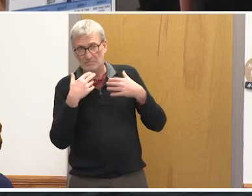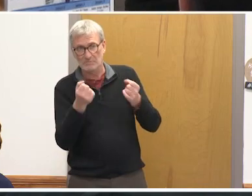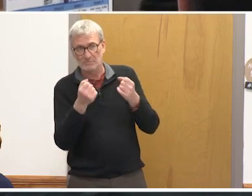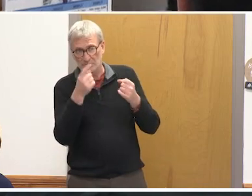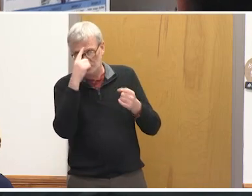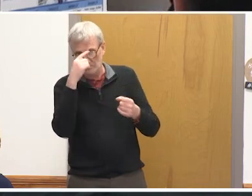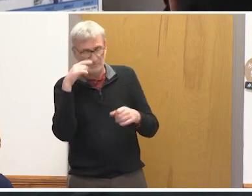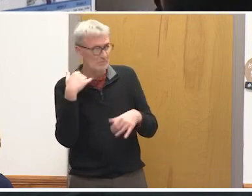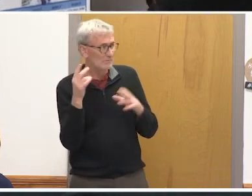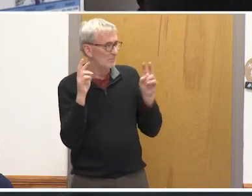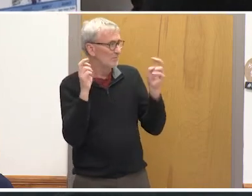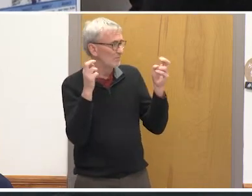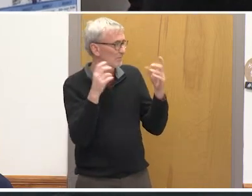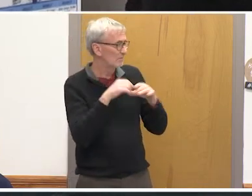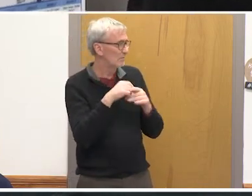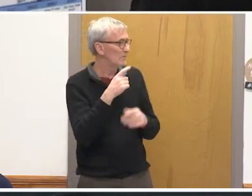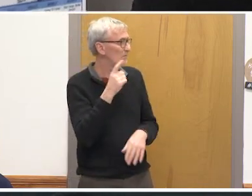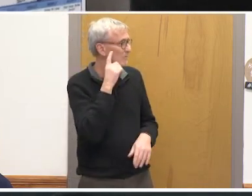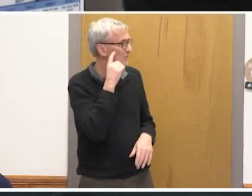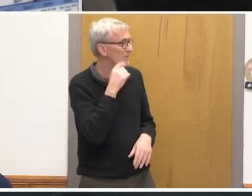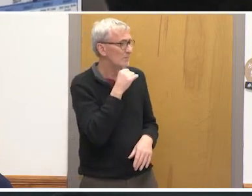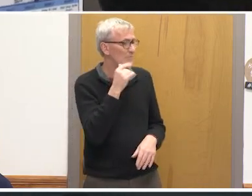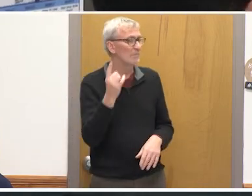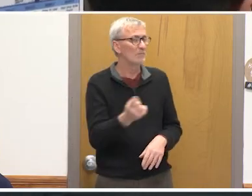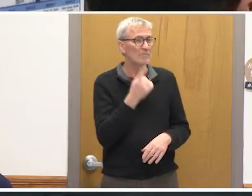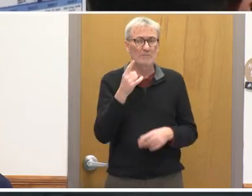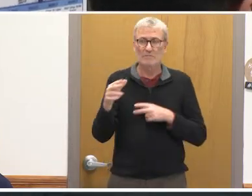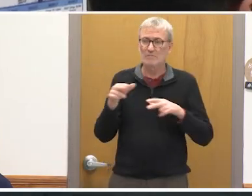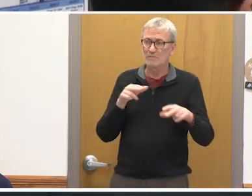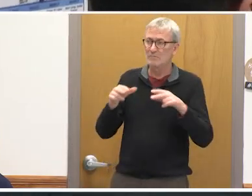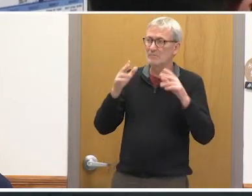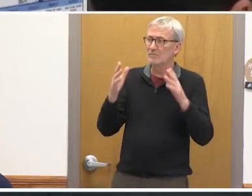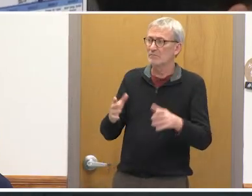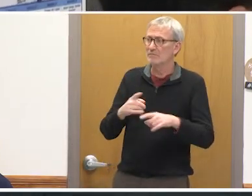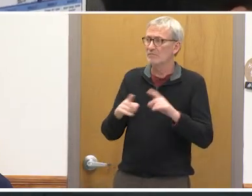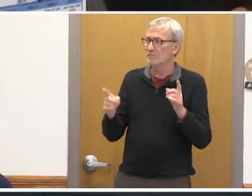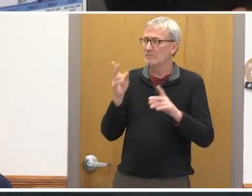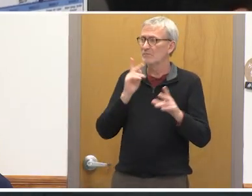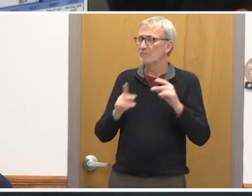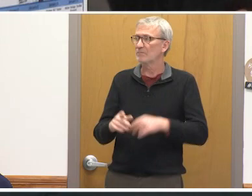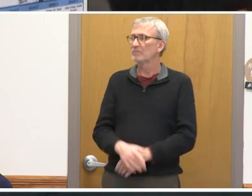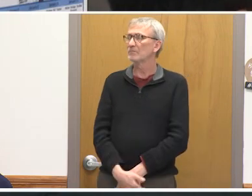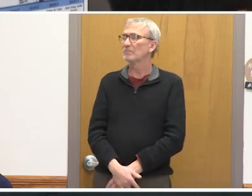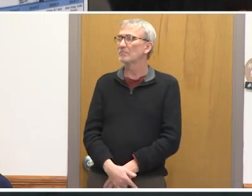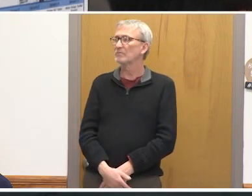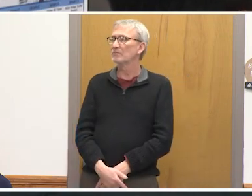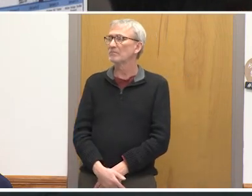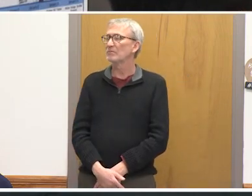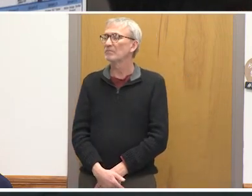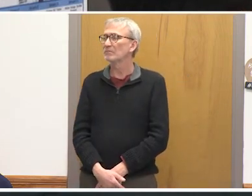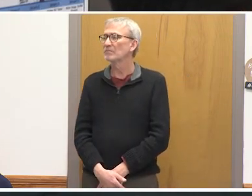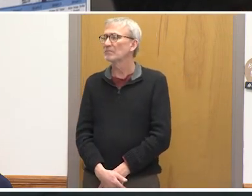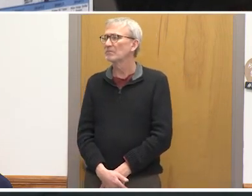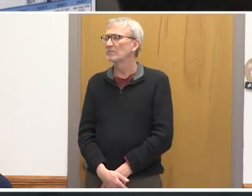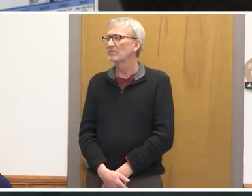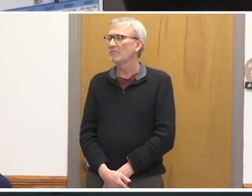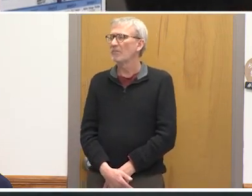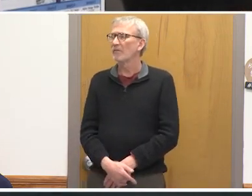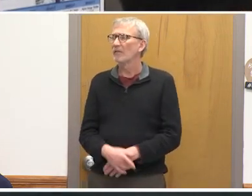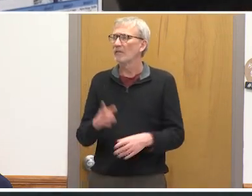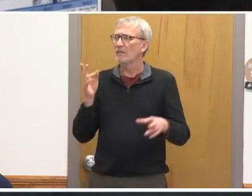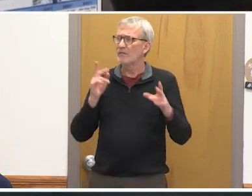in mind, not just what pedestrians or that's one of the main issues, but the health issues